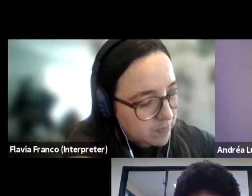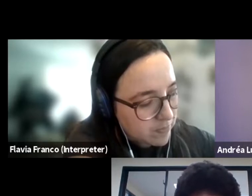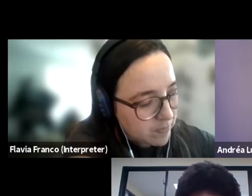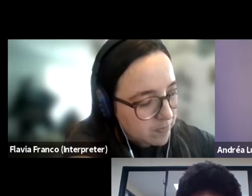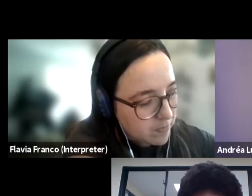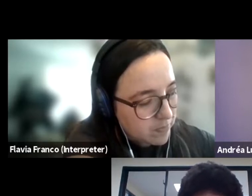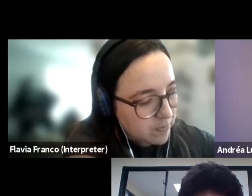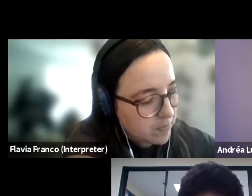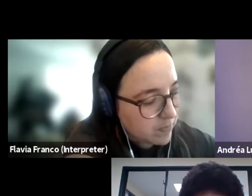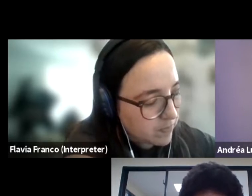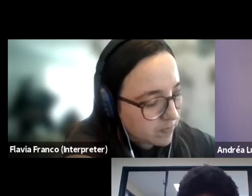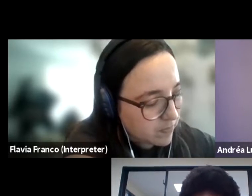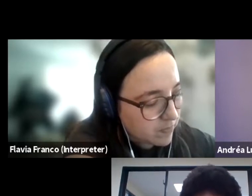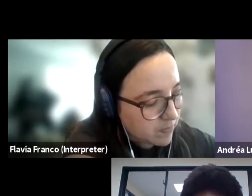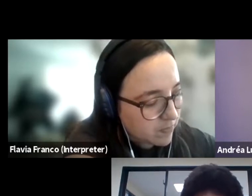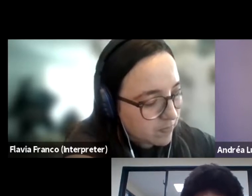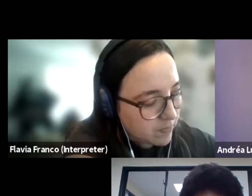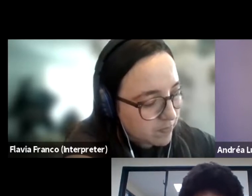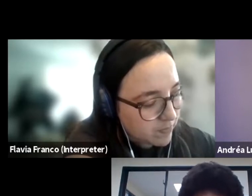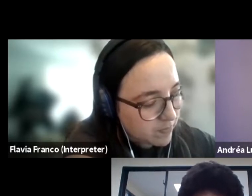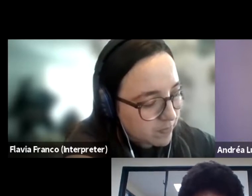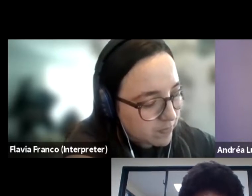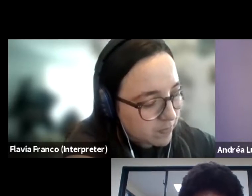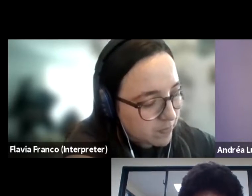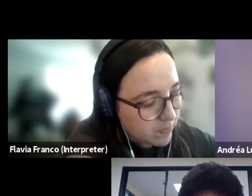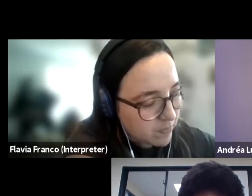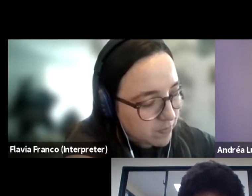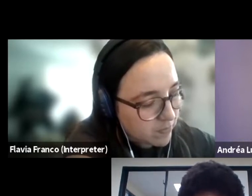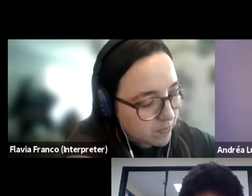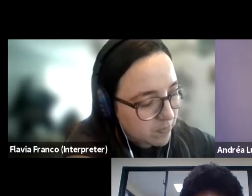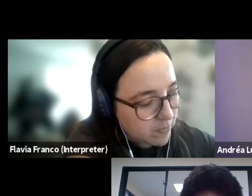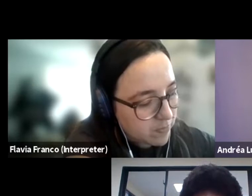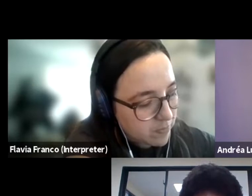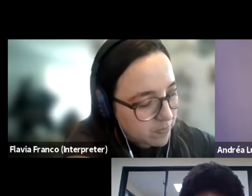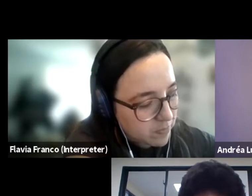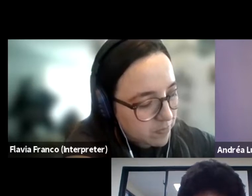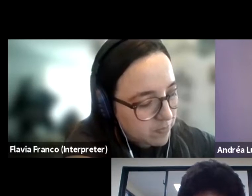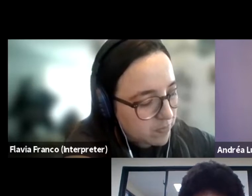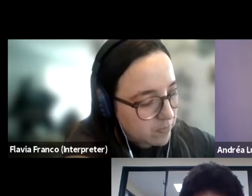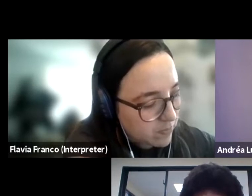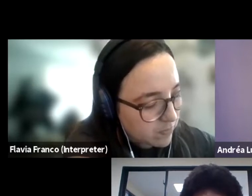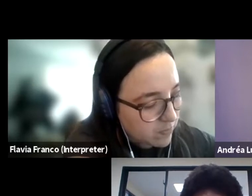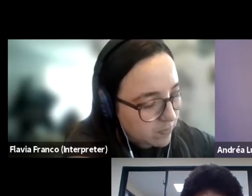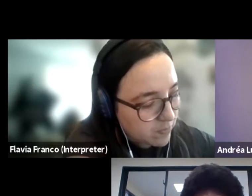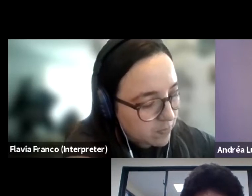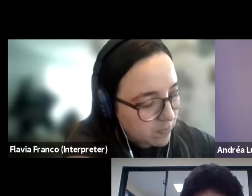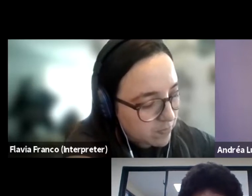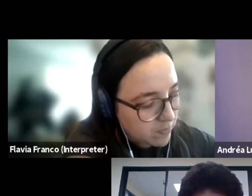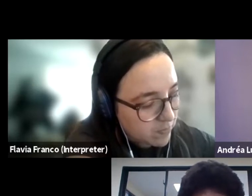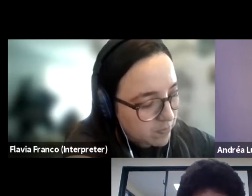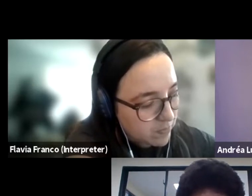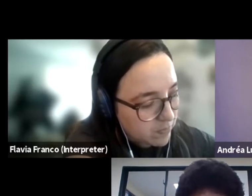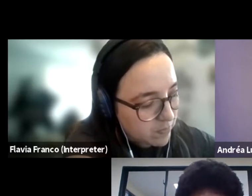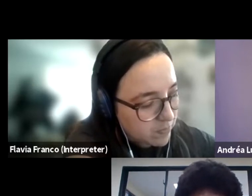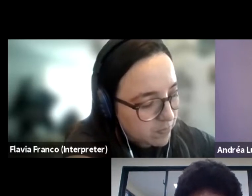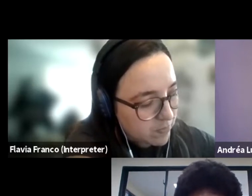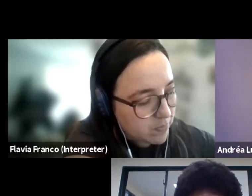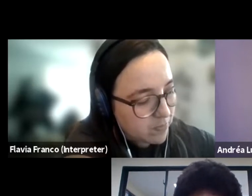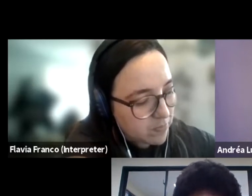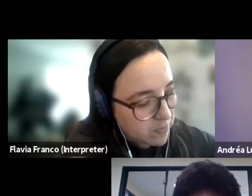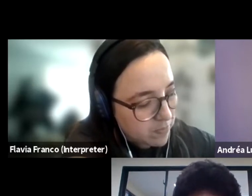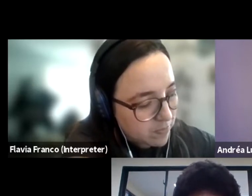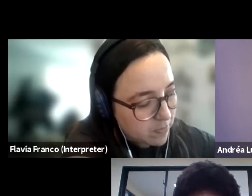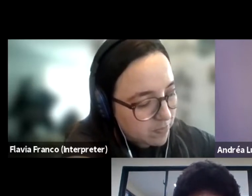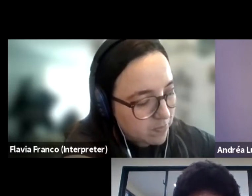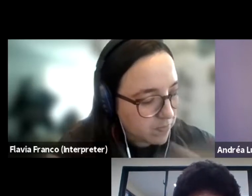hemos tenido que venir luchando nosotros, ¿no? Contra el sistema, contra nosotros mismos, para poder llegar y